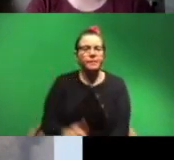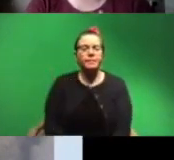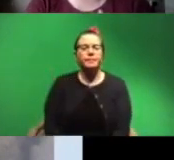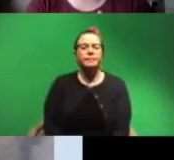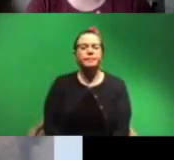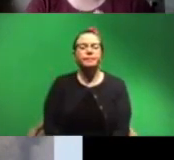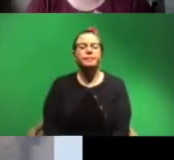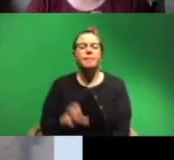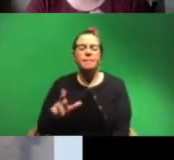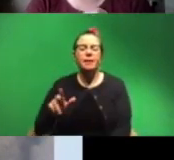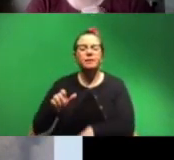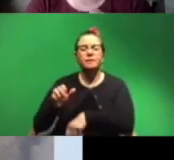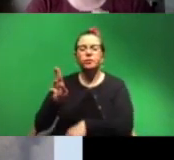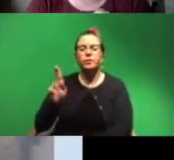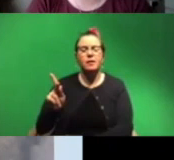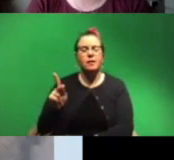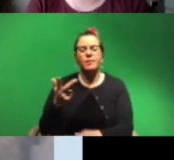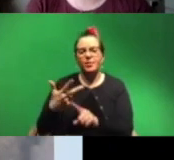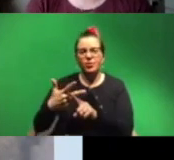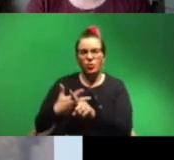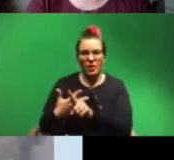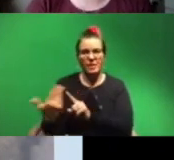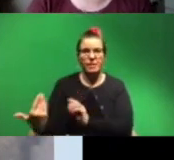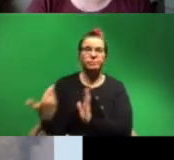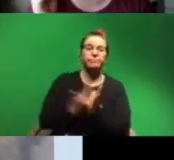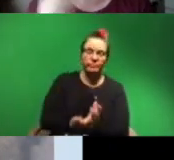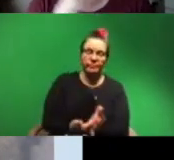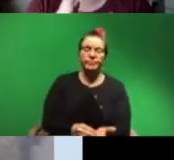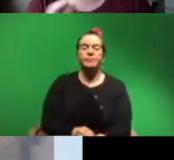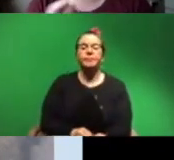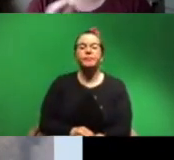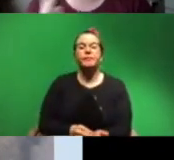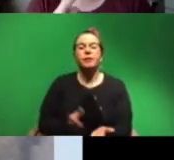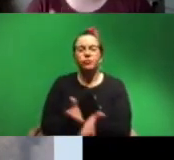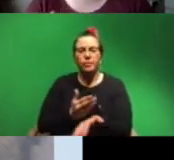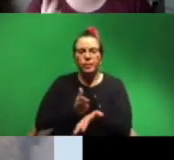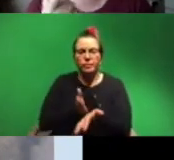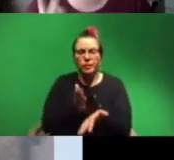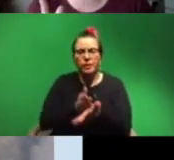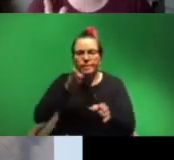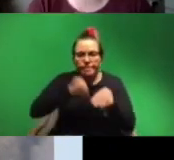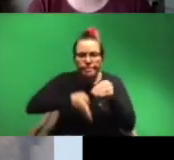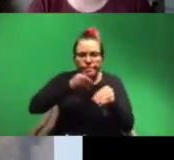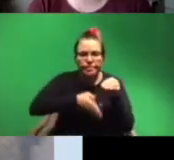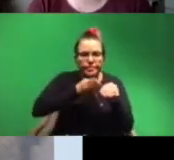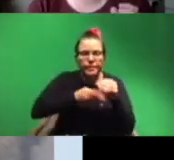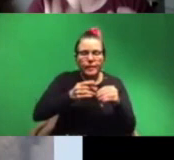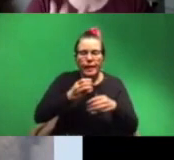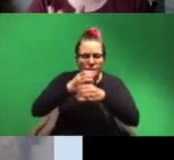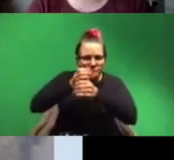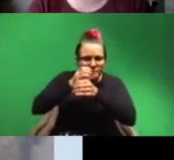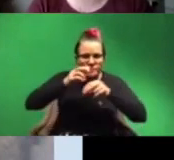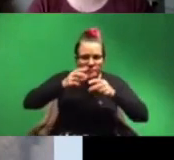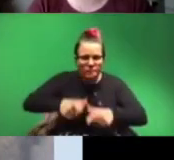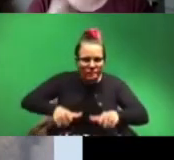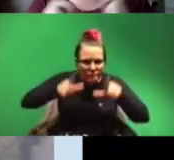the UK, and that took about 3 months for me to get my rocks back. And then I chopped them up into little slices so that we could look at them under the microscope and shine